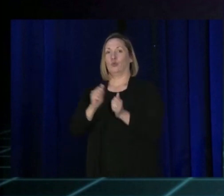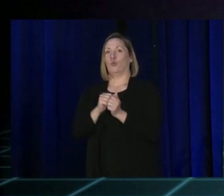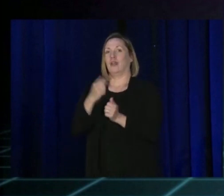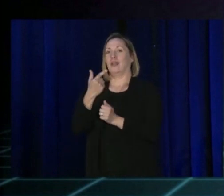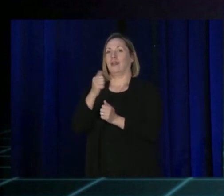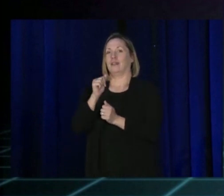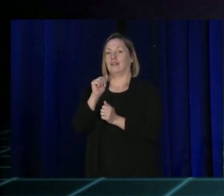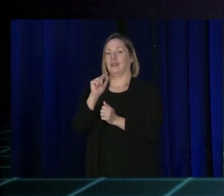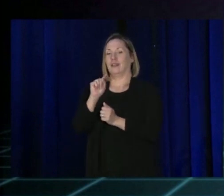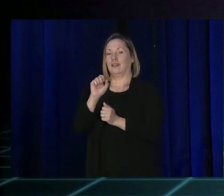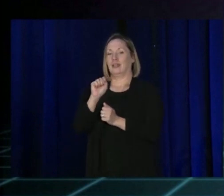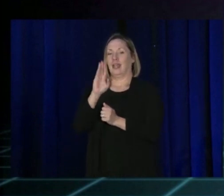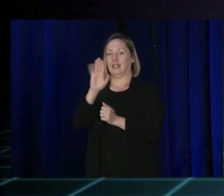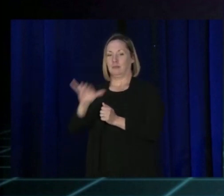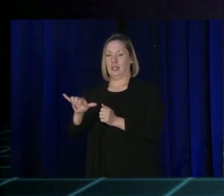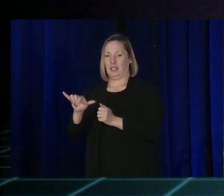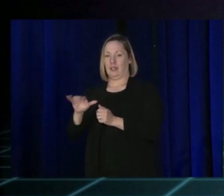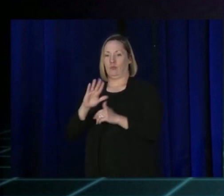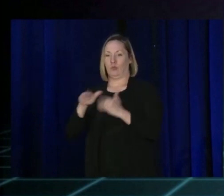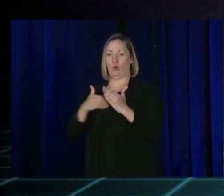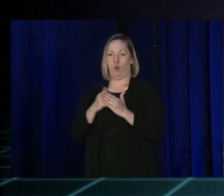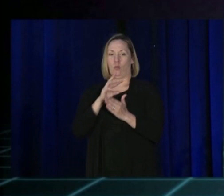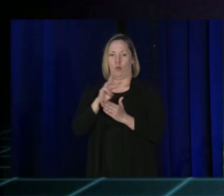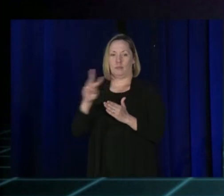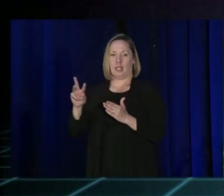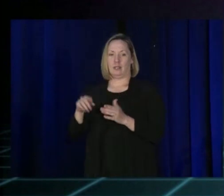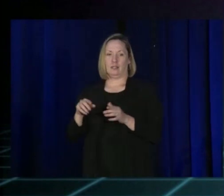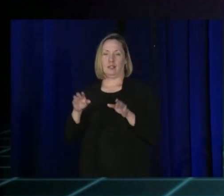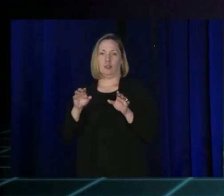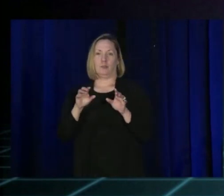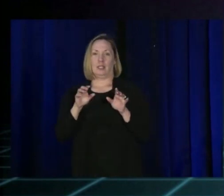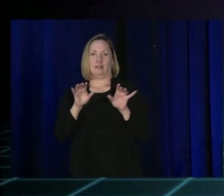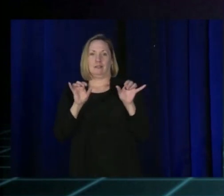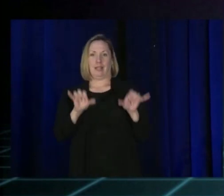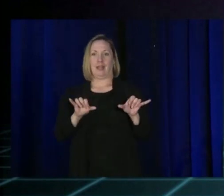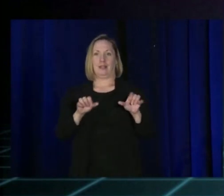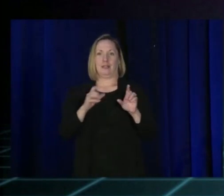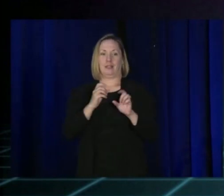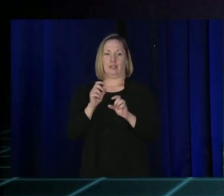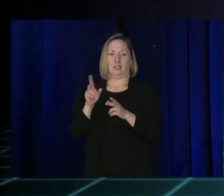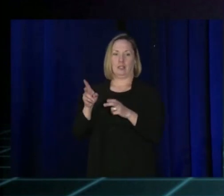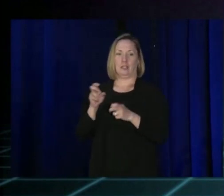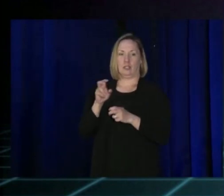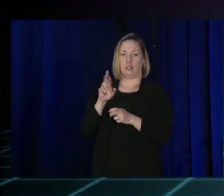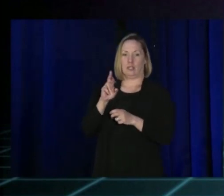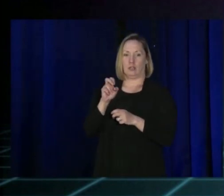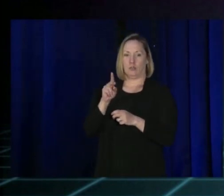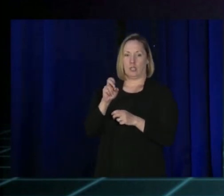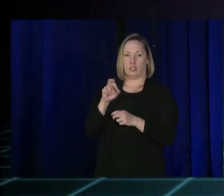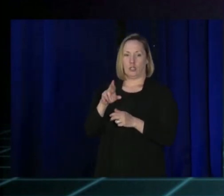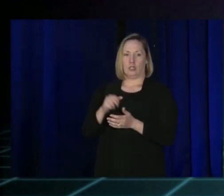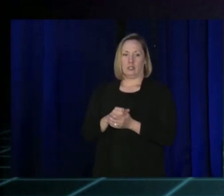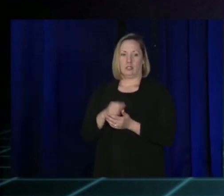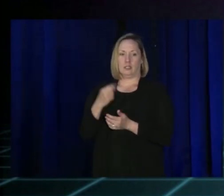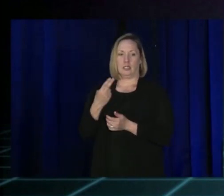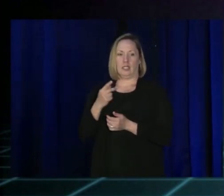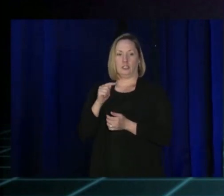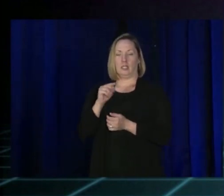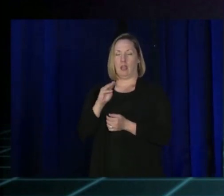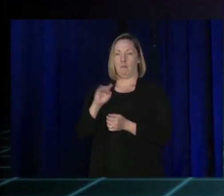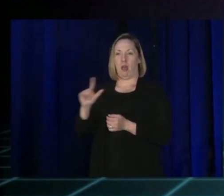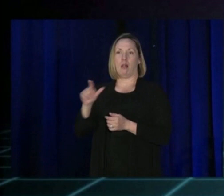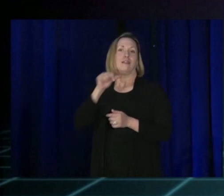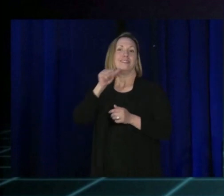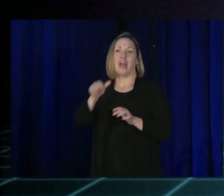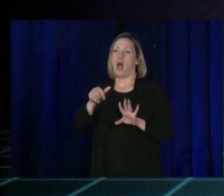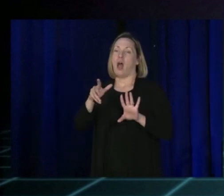your whole entire site, it would be statically rendered, so it would be super fast. Because the HTML isn't generated